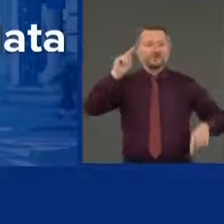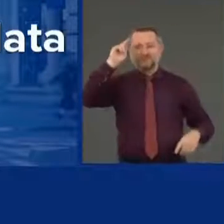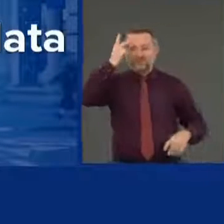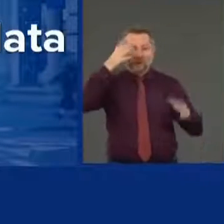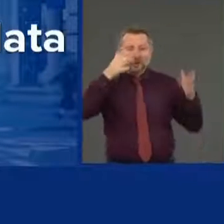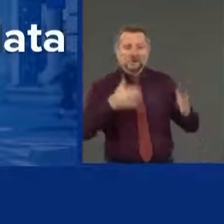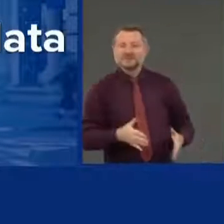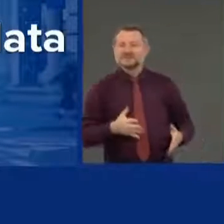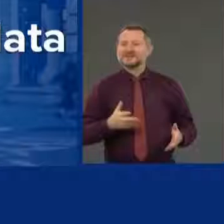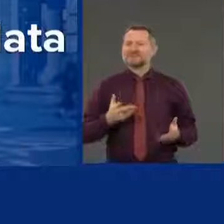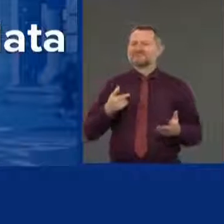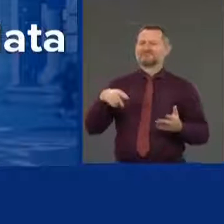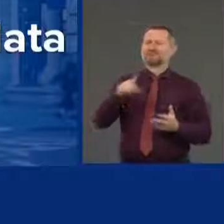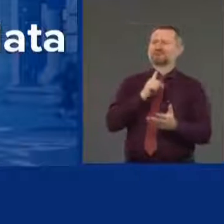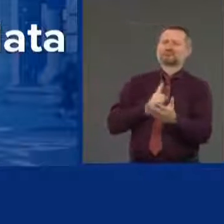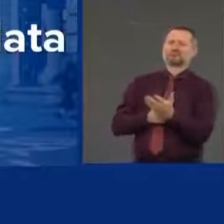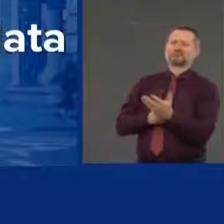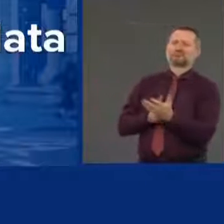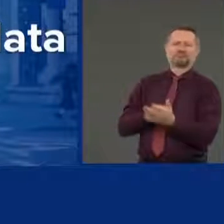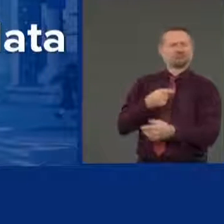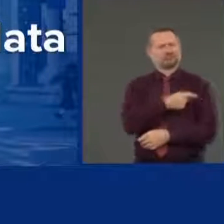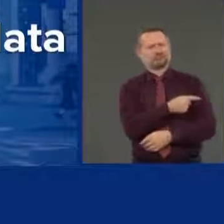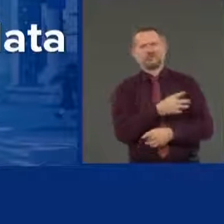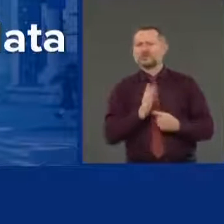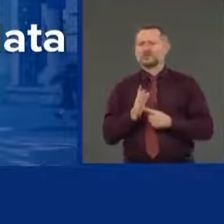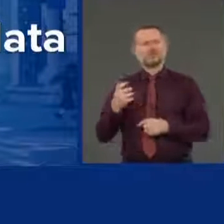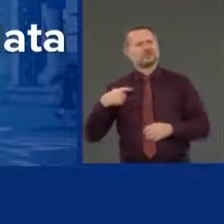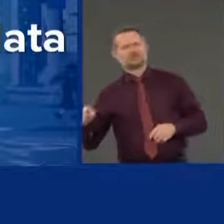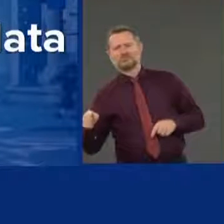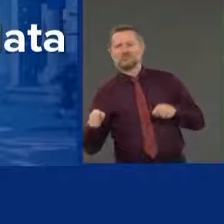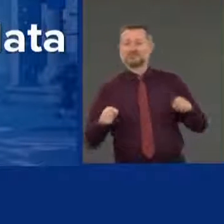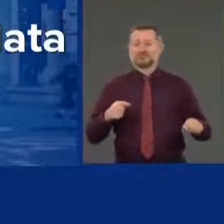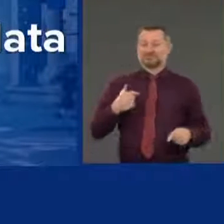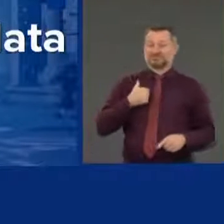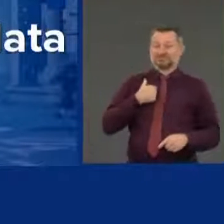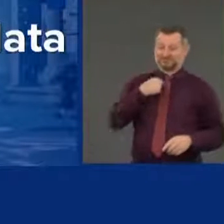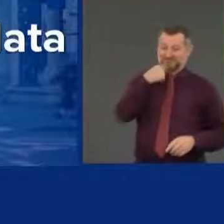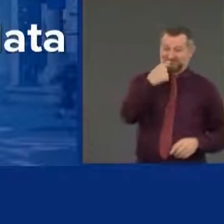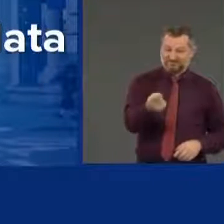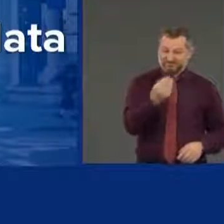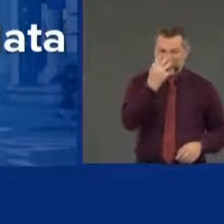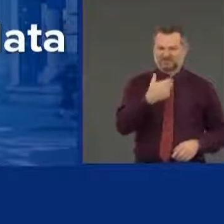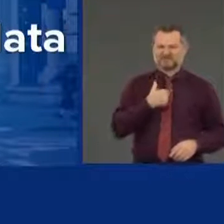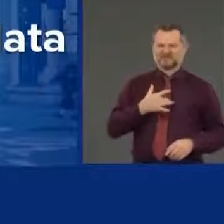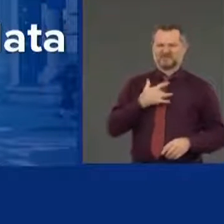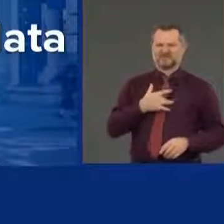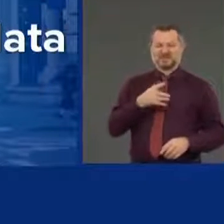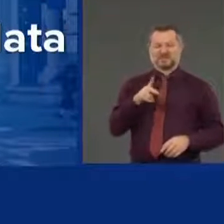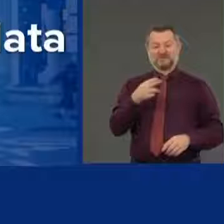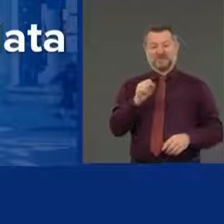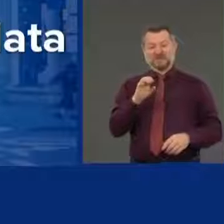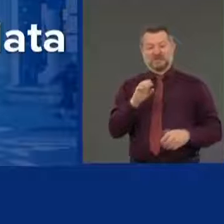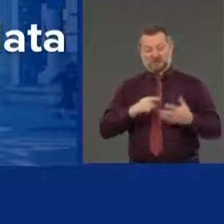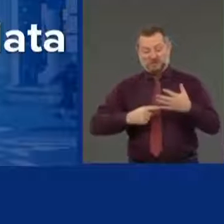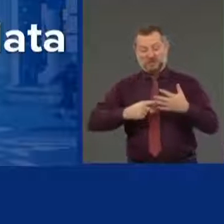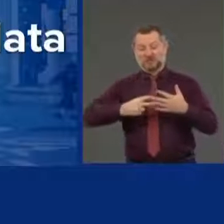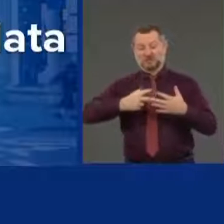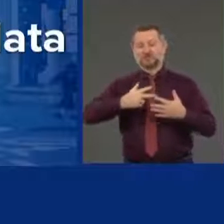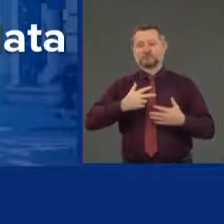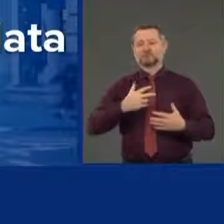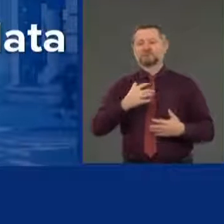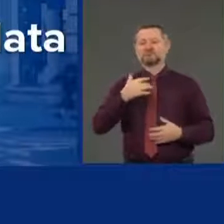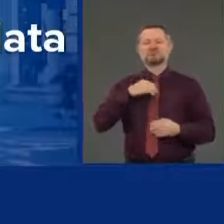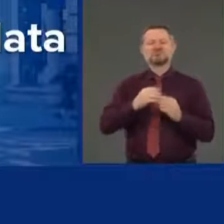and argued two different postures. I said, I think the phased reopening makes more sense. That was